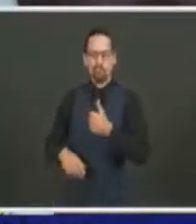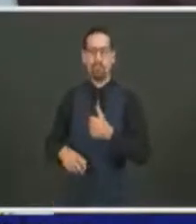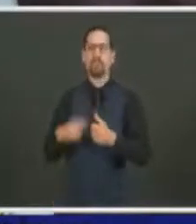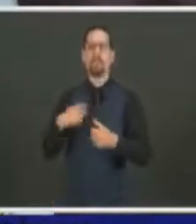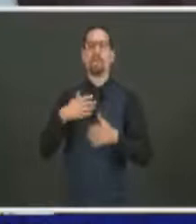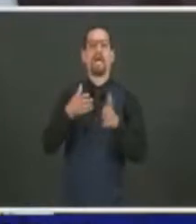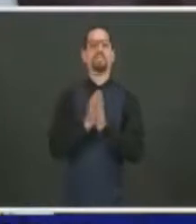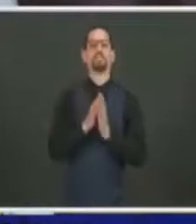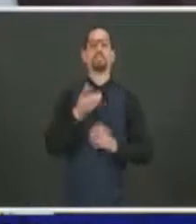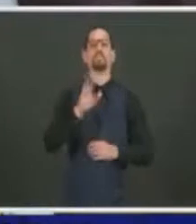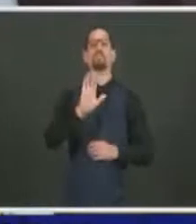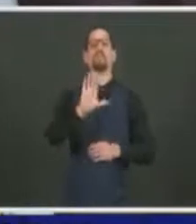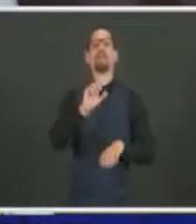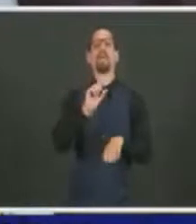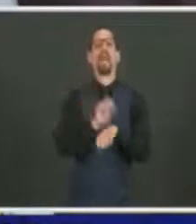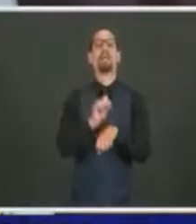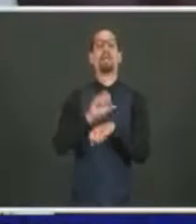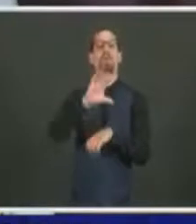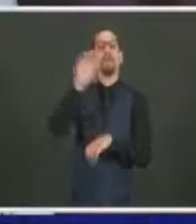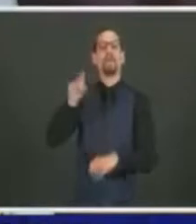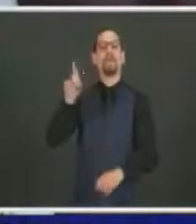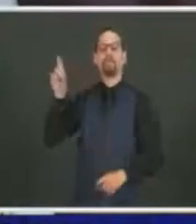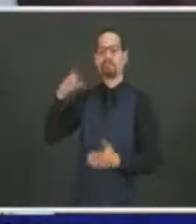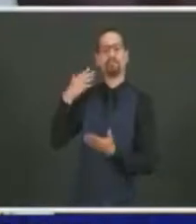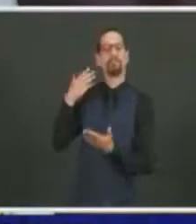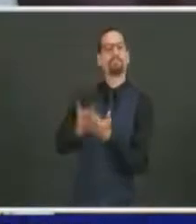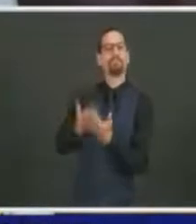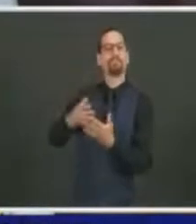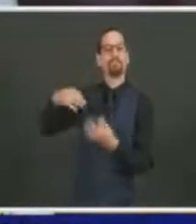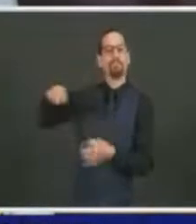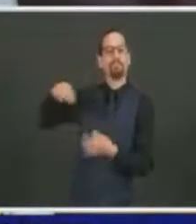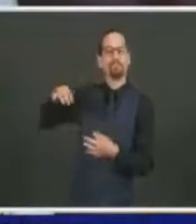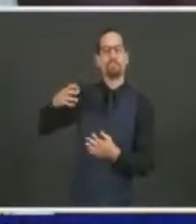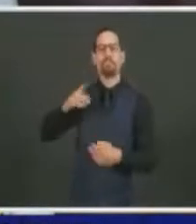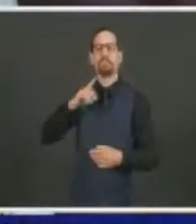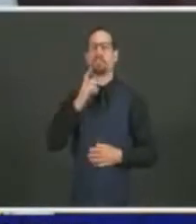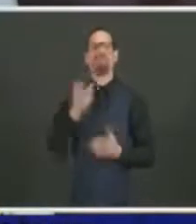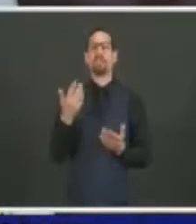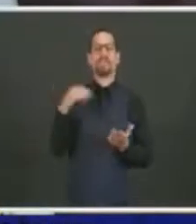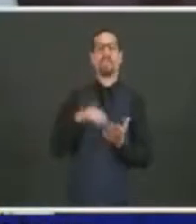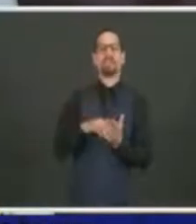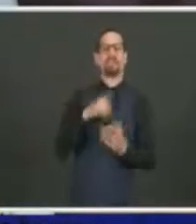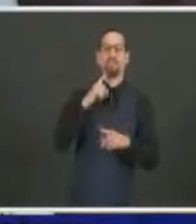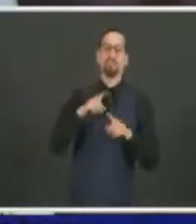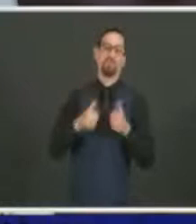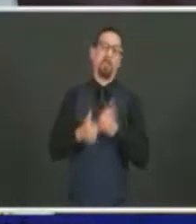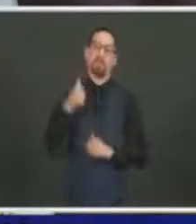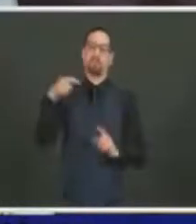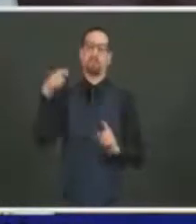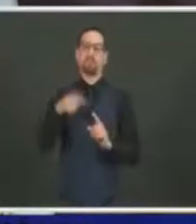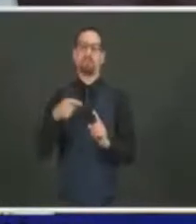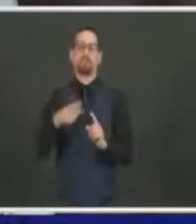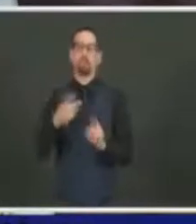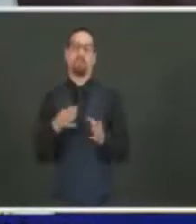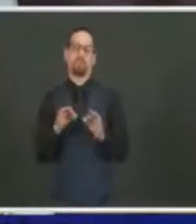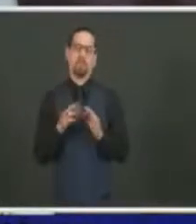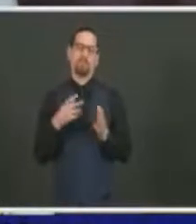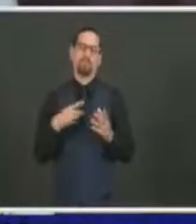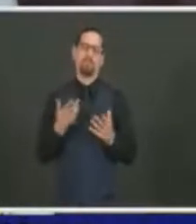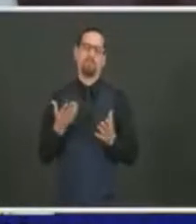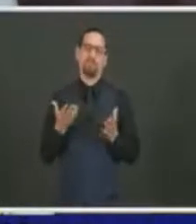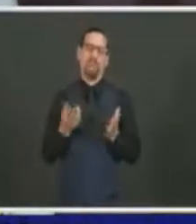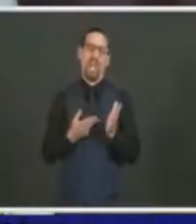honor system. So we're going to do a lot on awareness, highway signage and the like, but we're not going to be